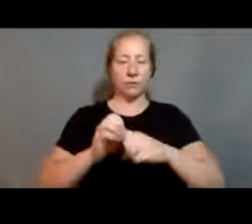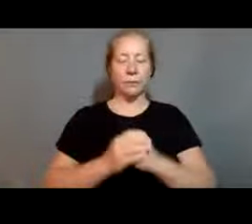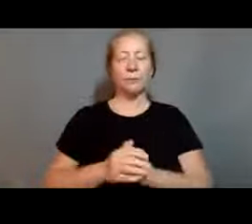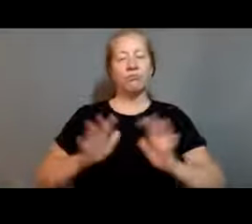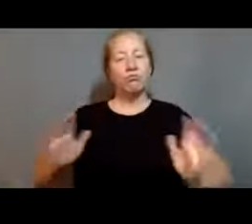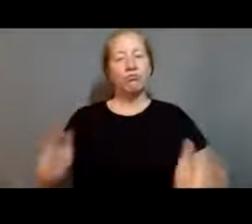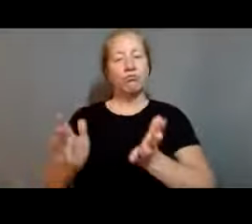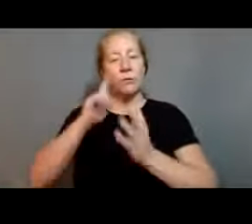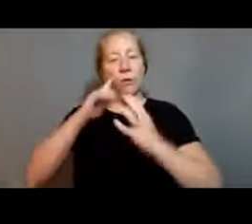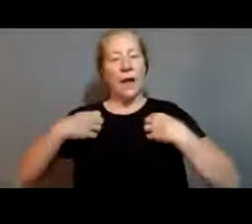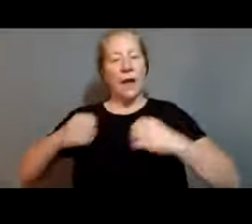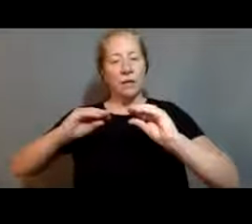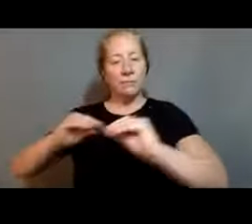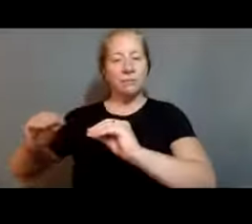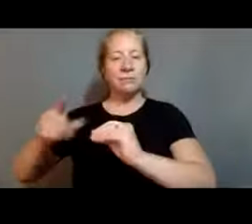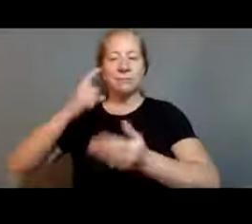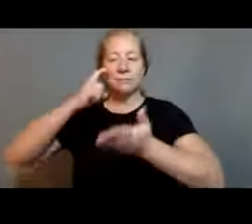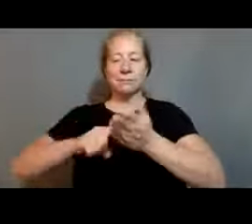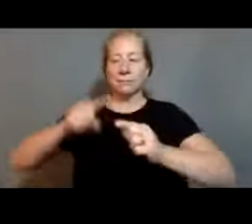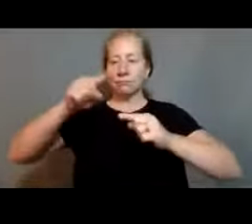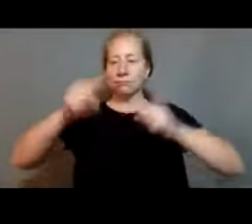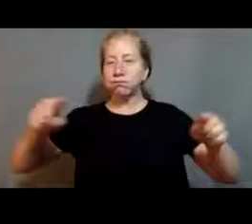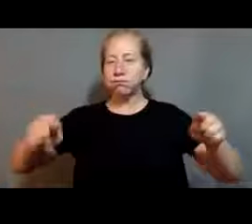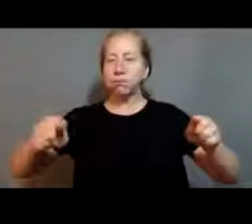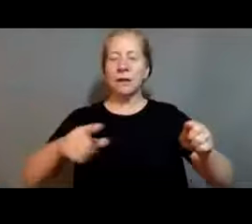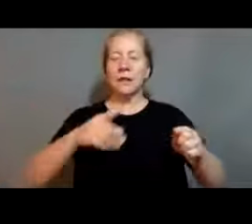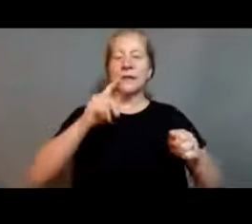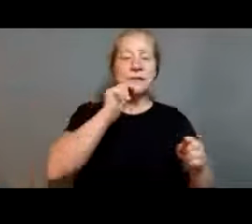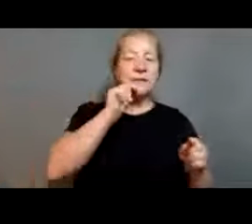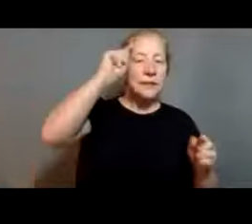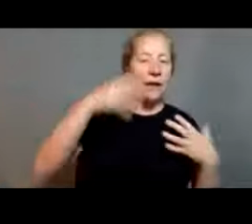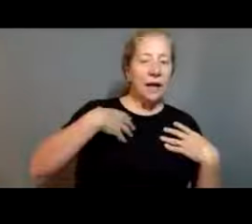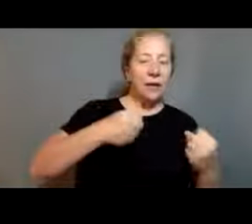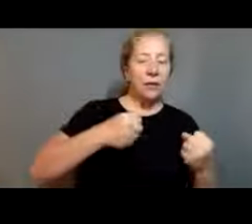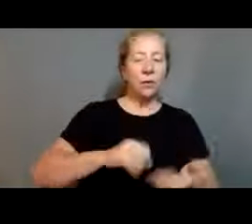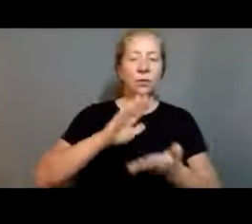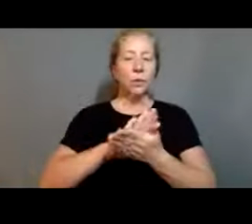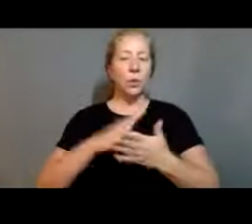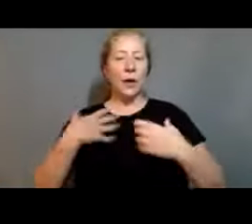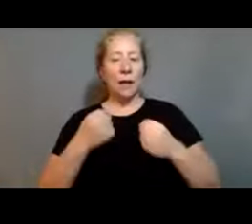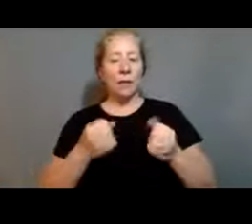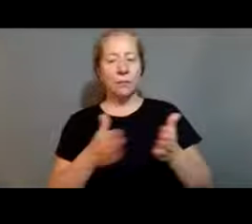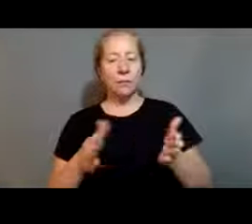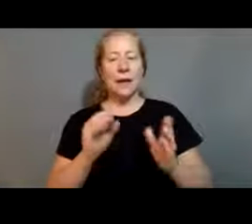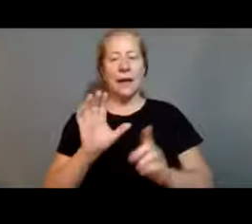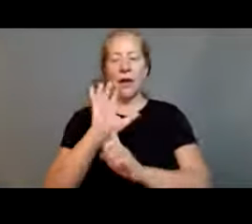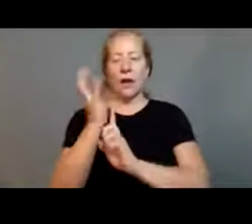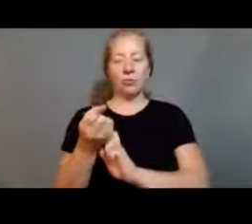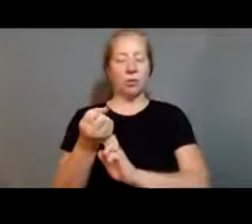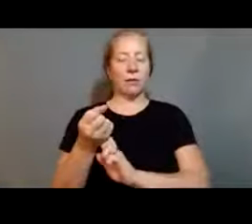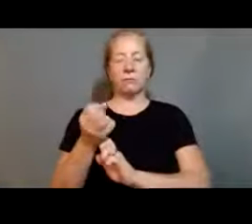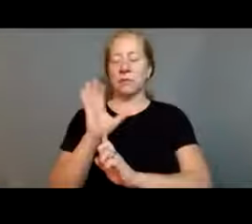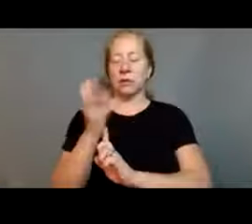promotion, health disparities, adolescent health, school health, cultural competency, and